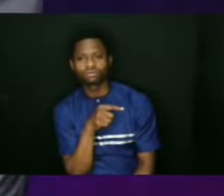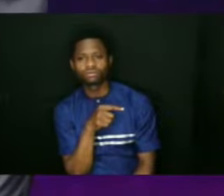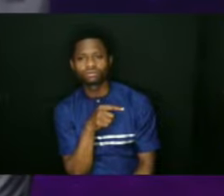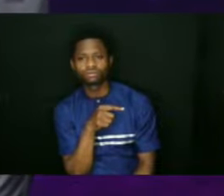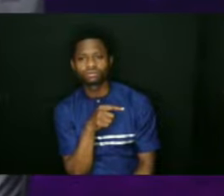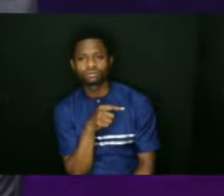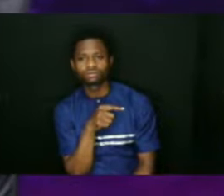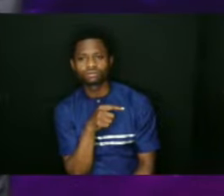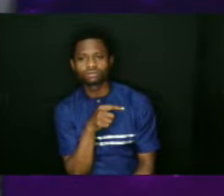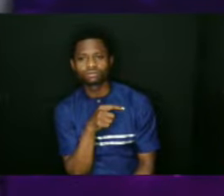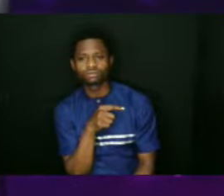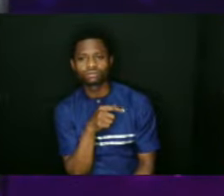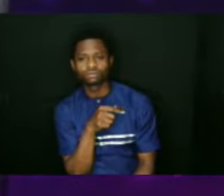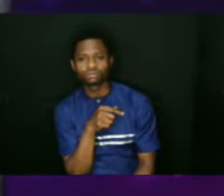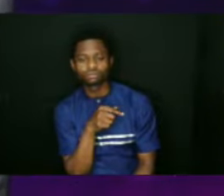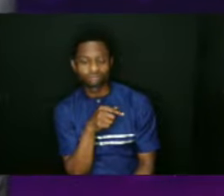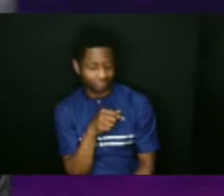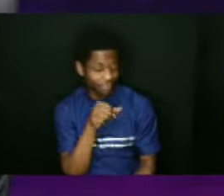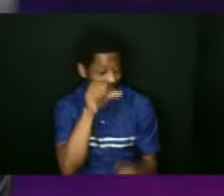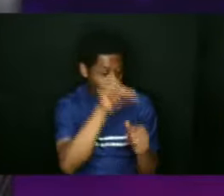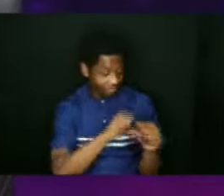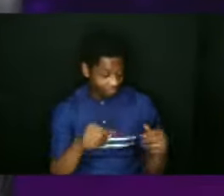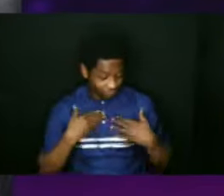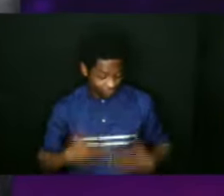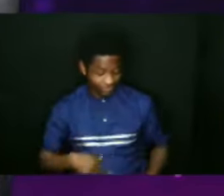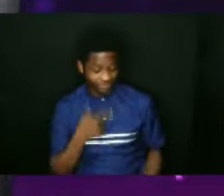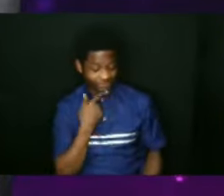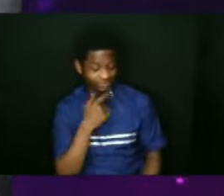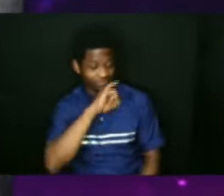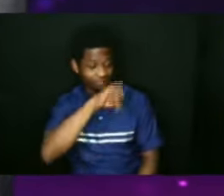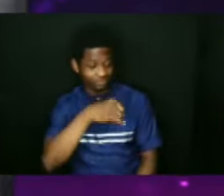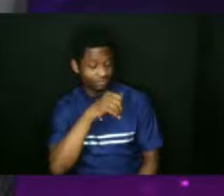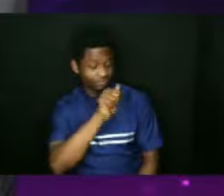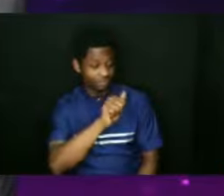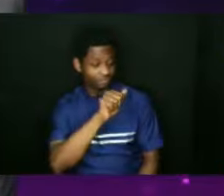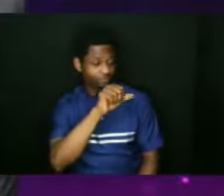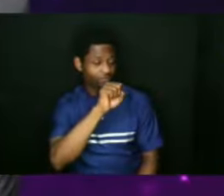Everybody says jasper is attractive. And